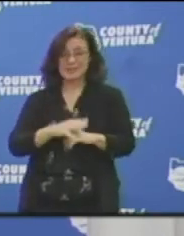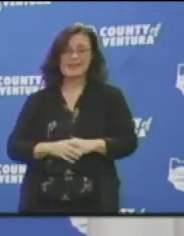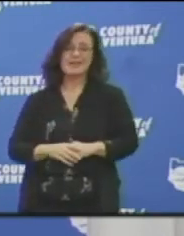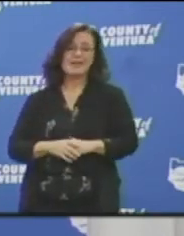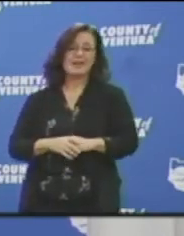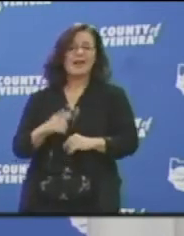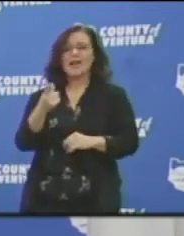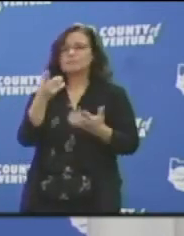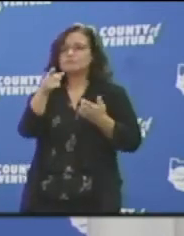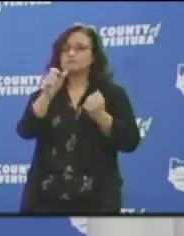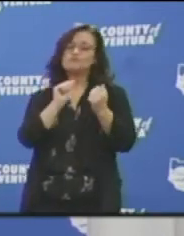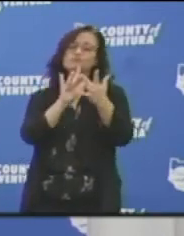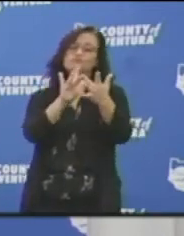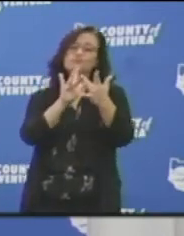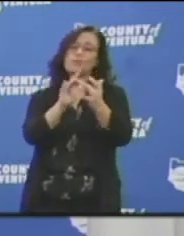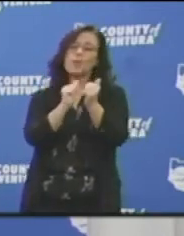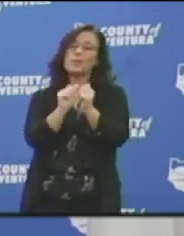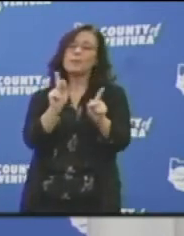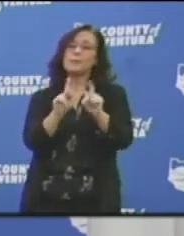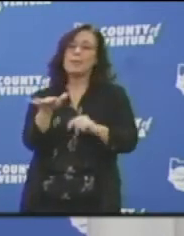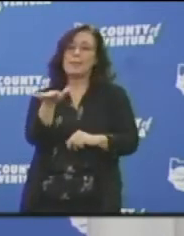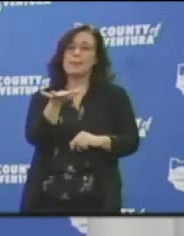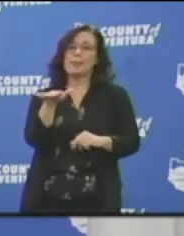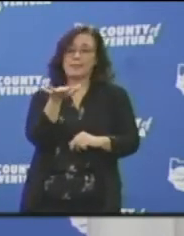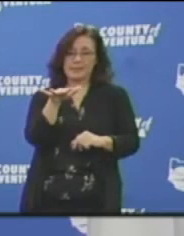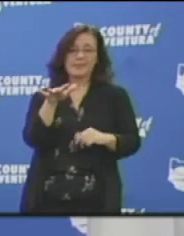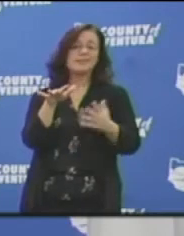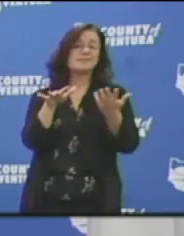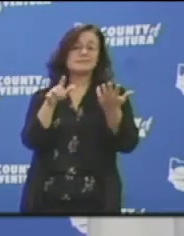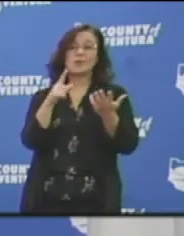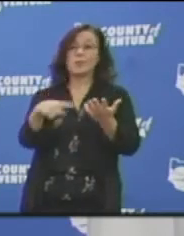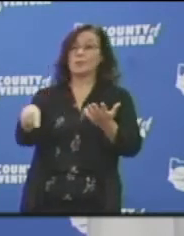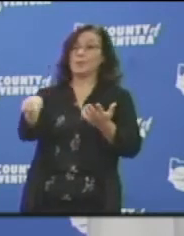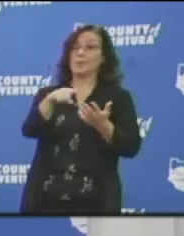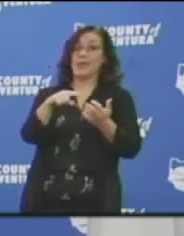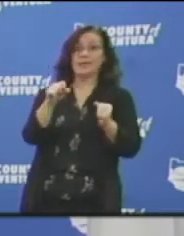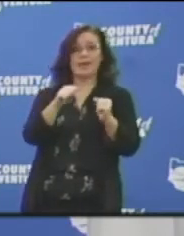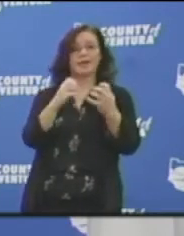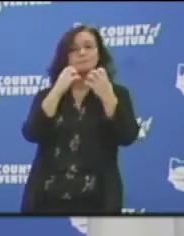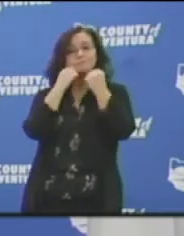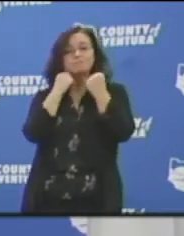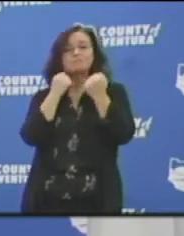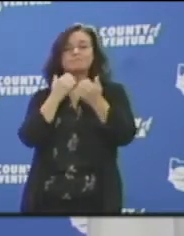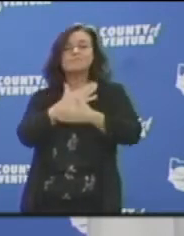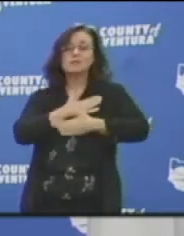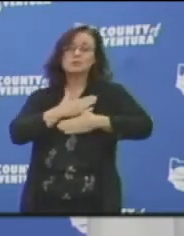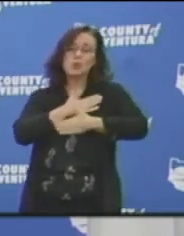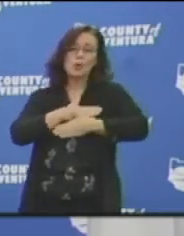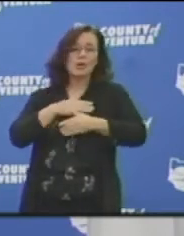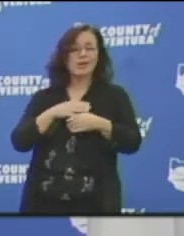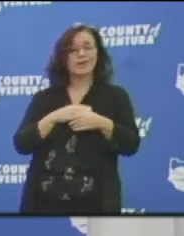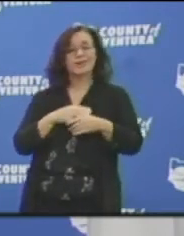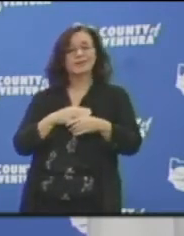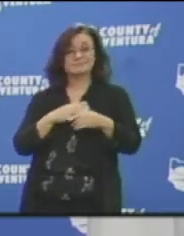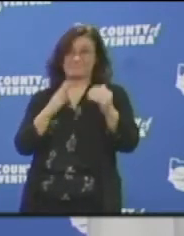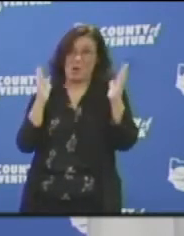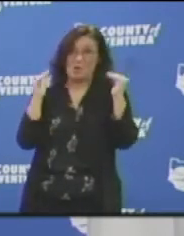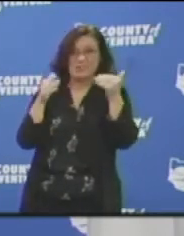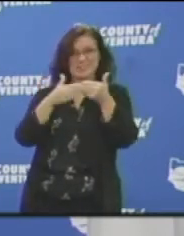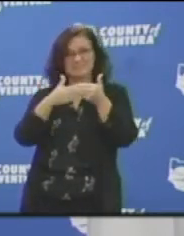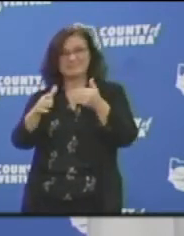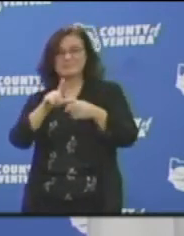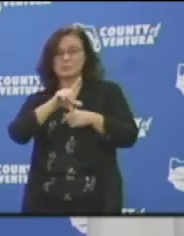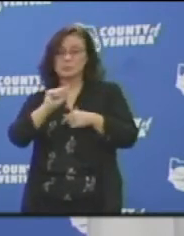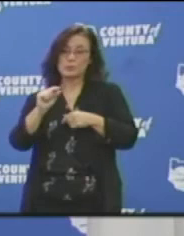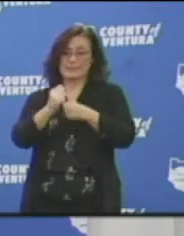in touch with people remotely so that we can have a more joyous 2021 in